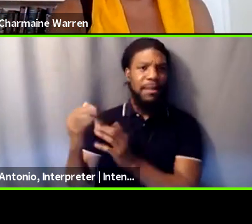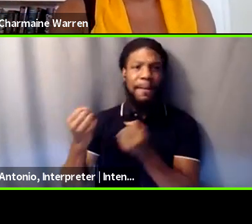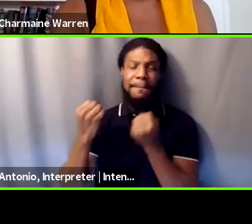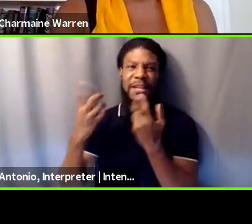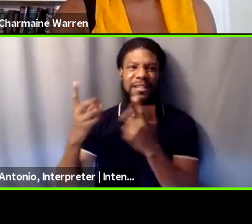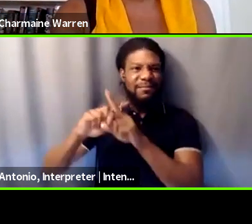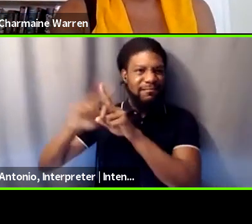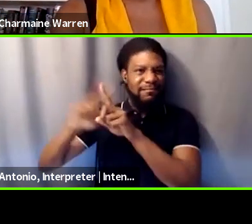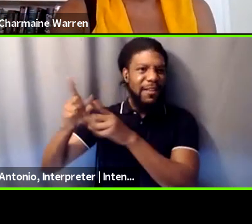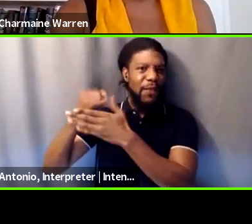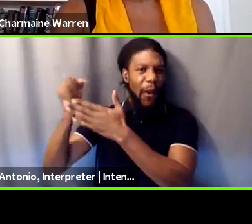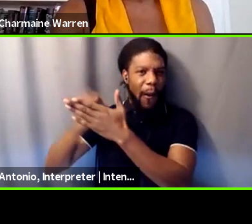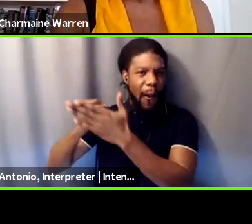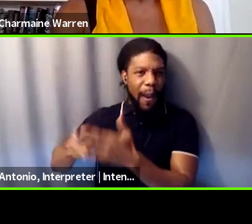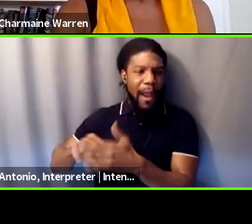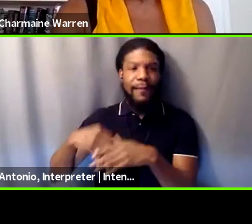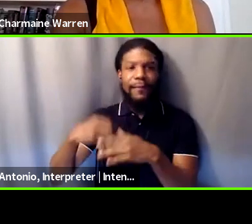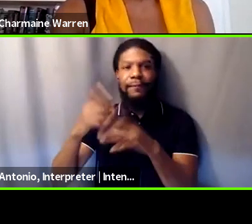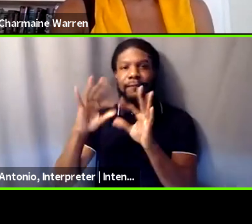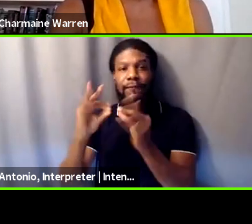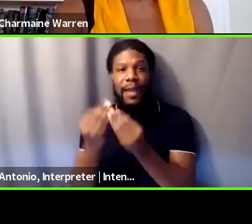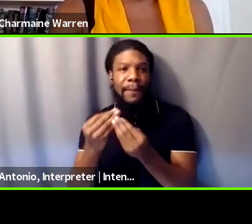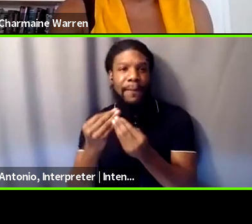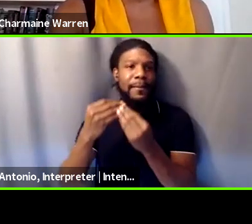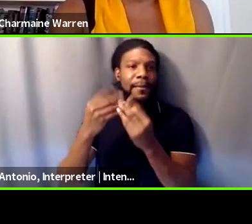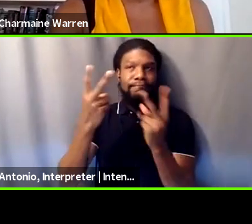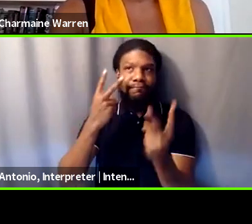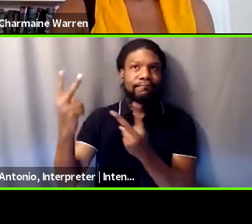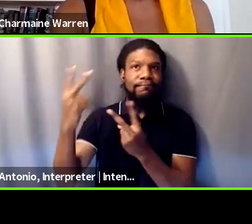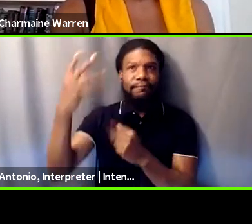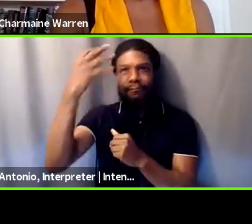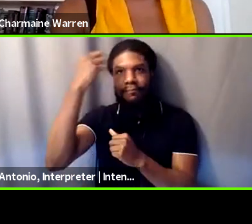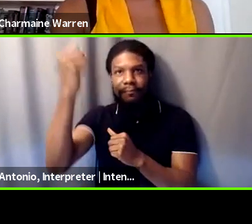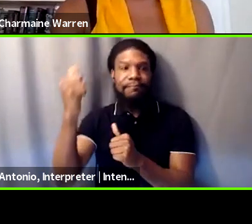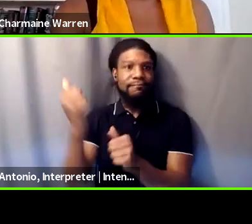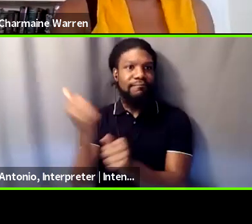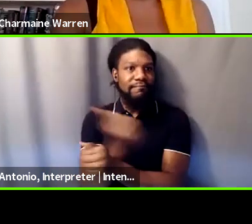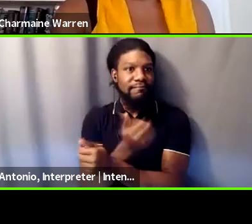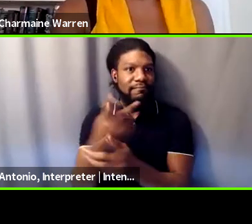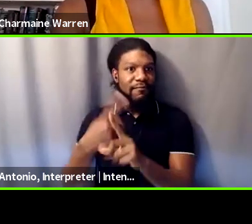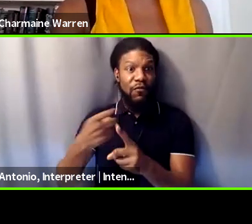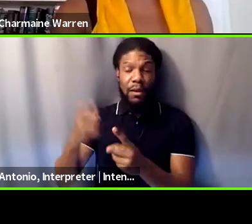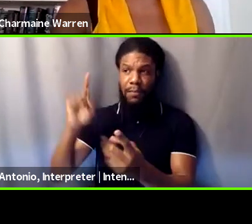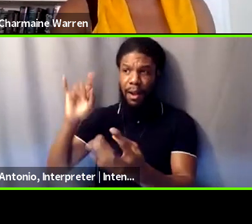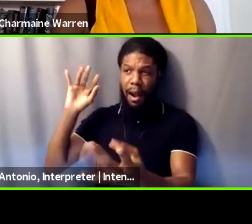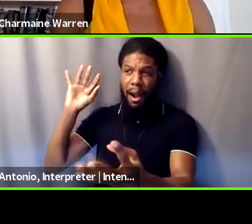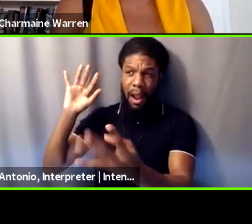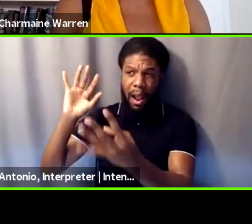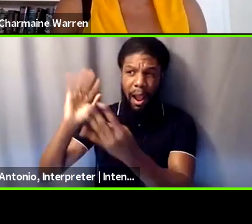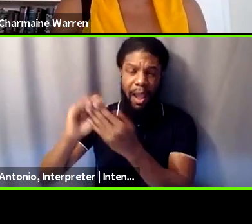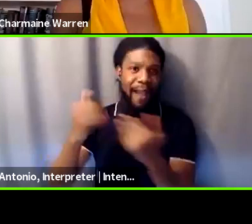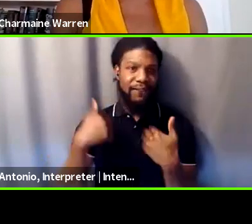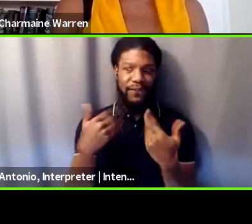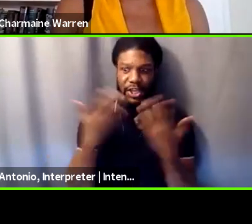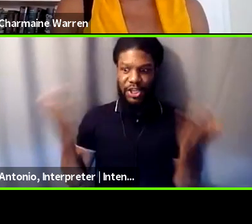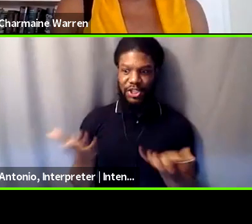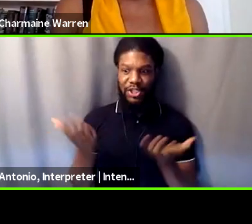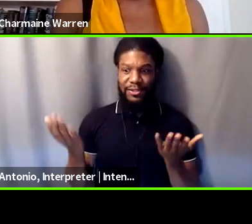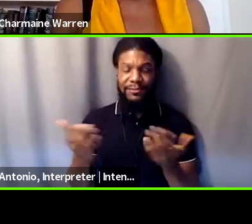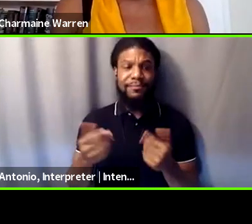our family's memories today and yesterday. I'm really excited to spend this time with